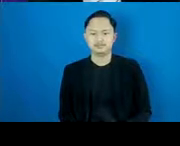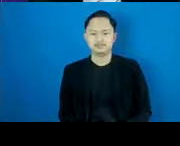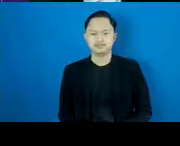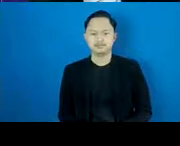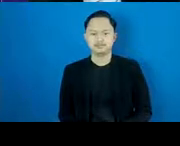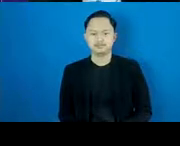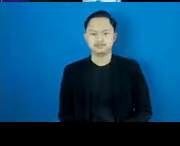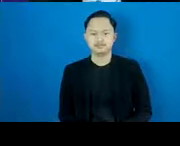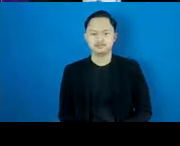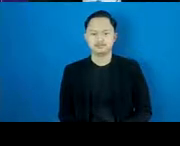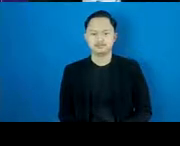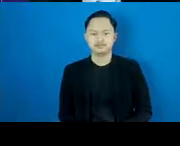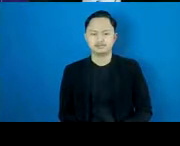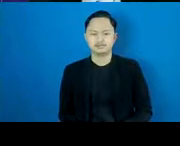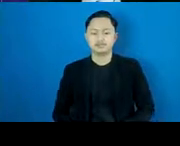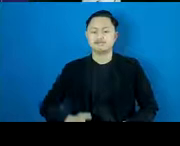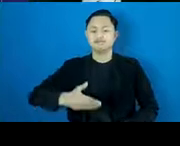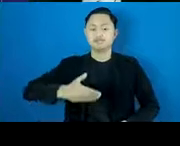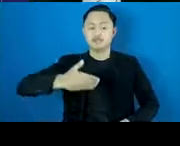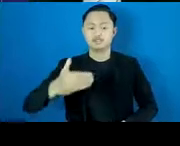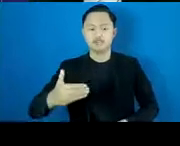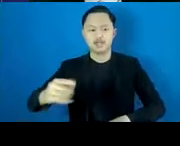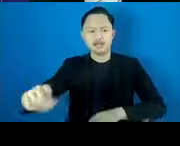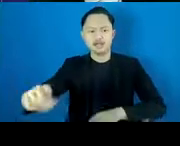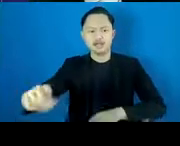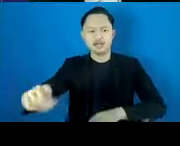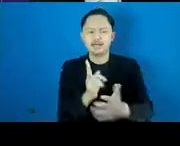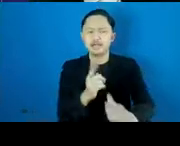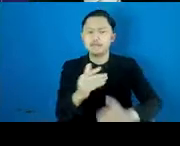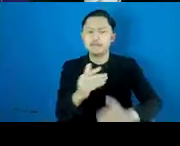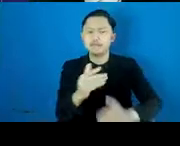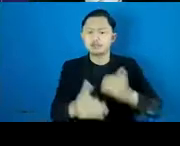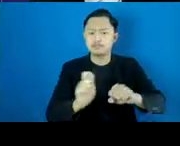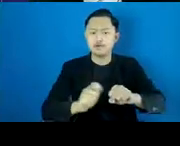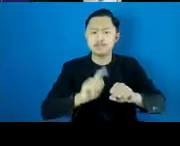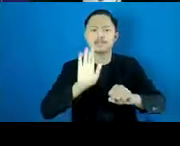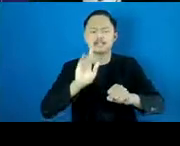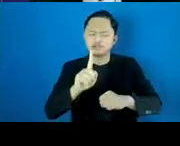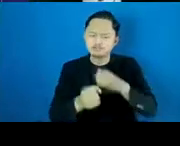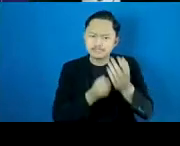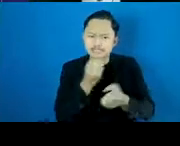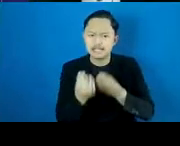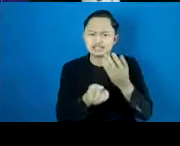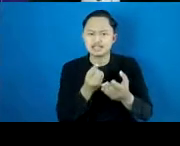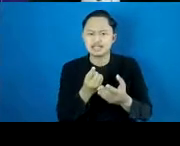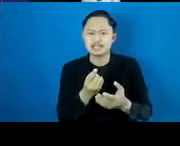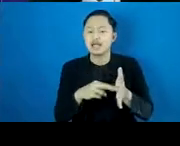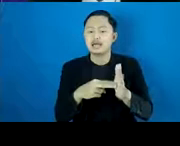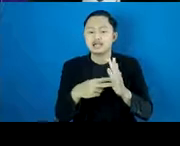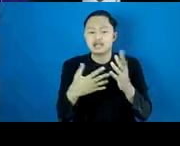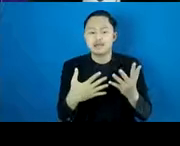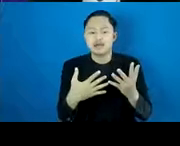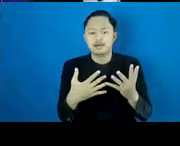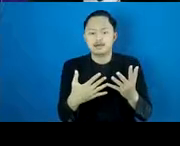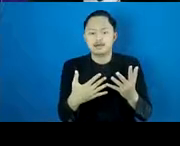of lithium ion. The bottom graph also explains that there is also consolidation